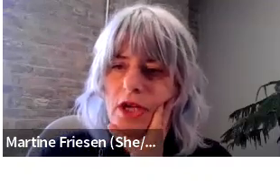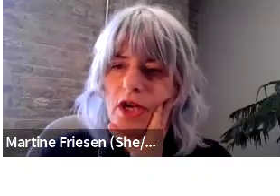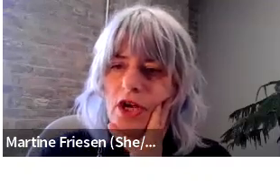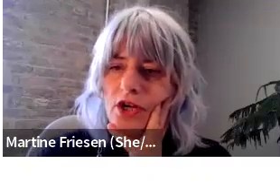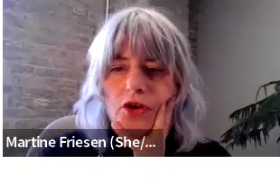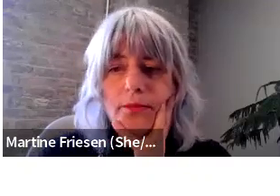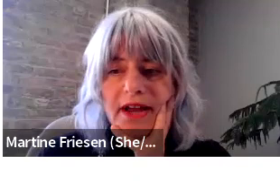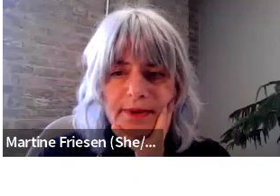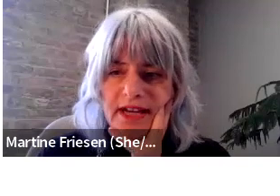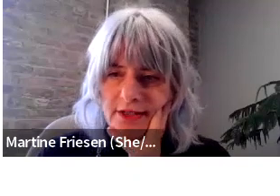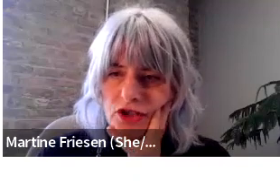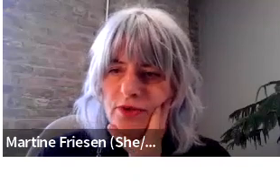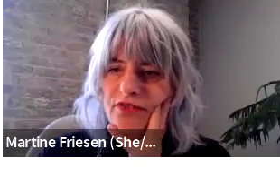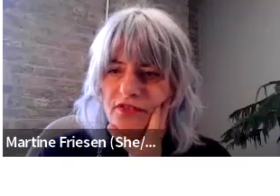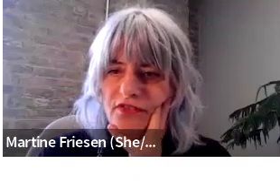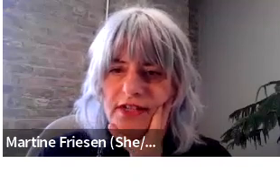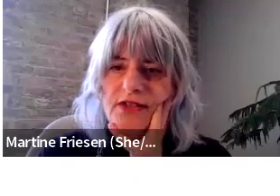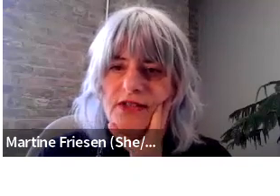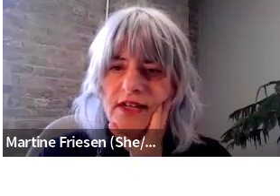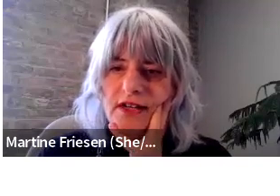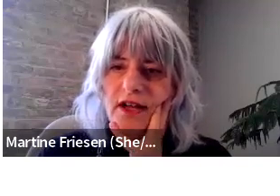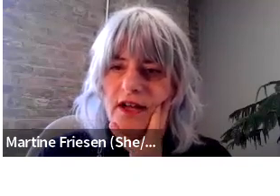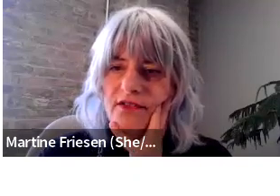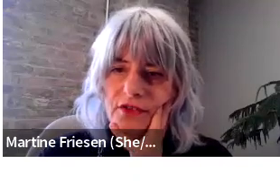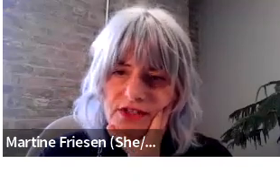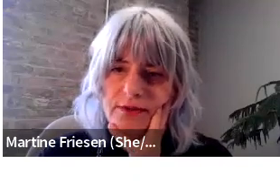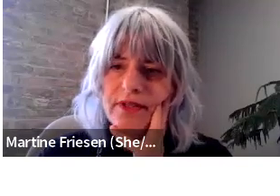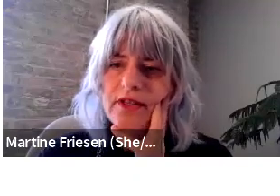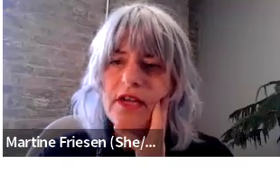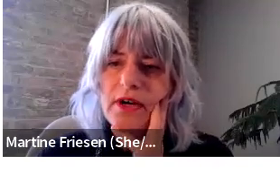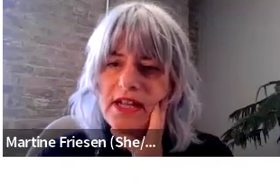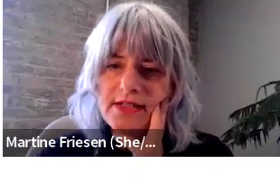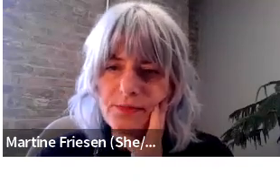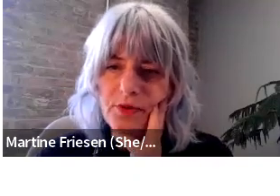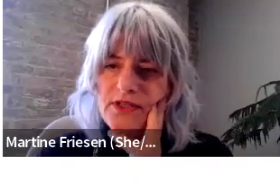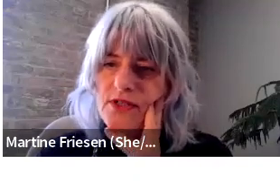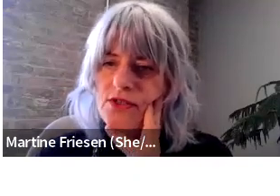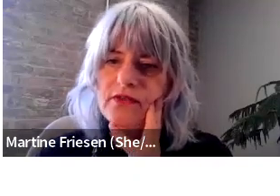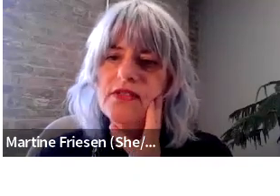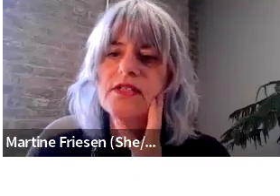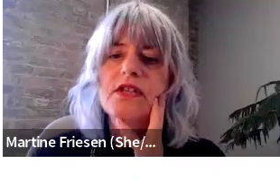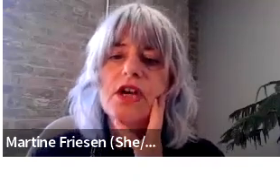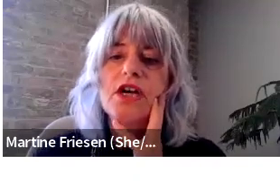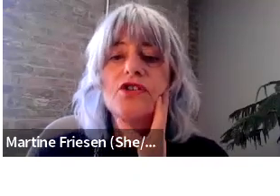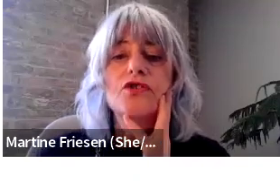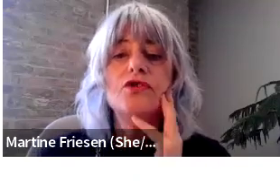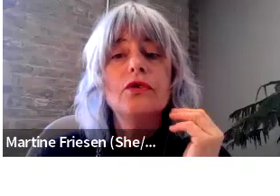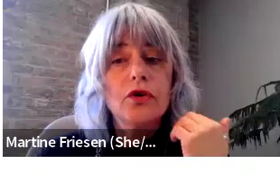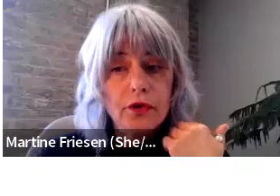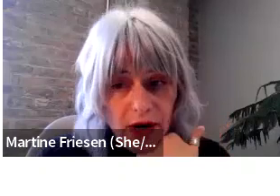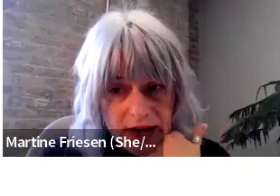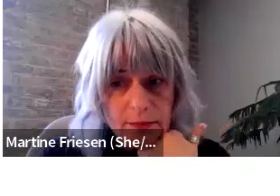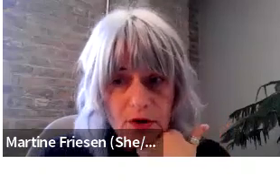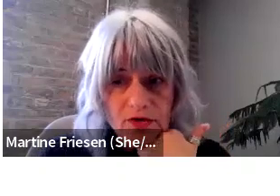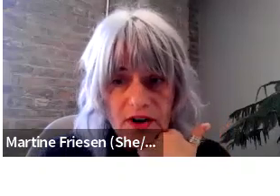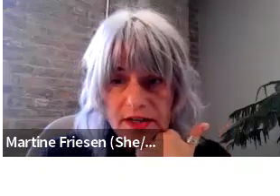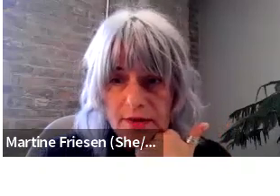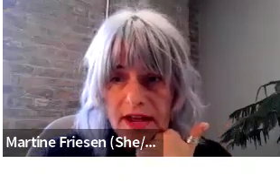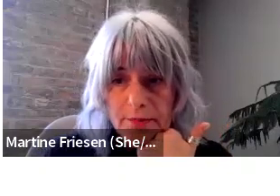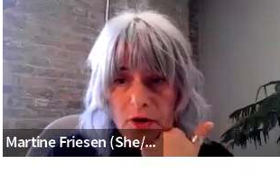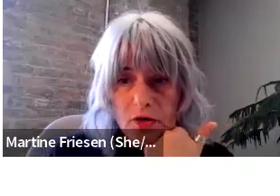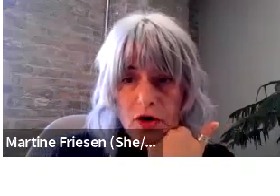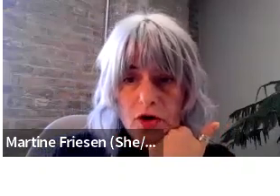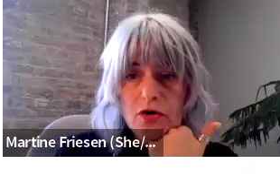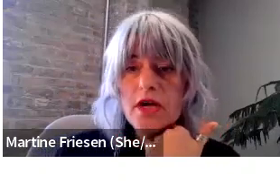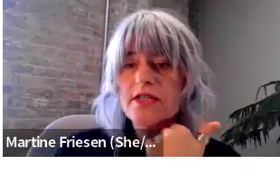www.artscouncil.mb.ca. You may be eligible for funds and for disability-related supports and services to create a profile